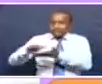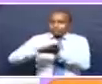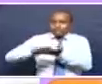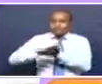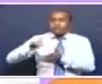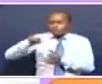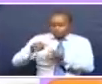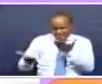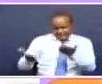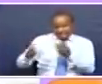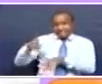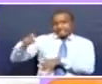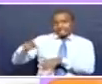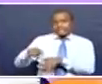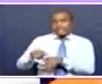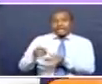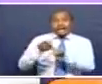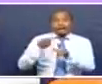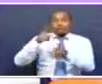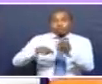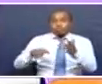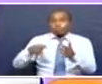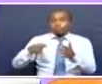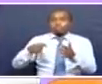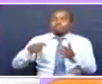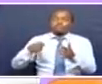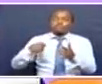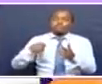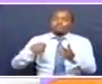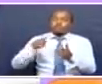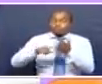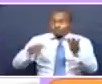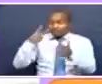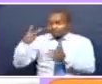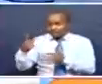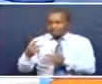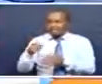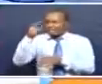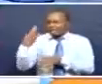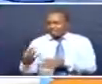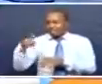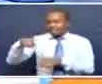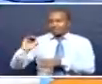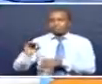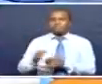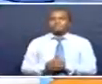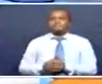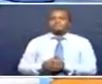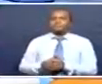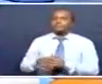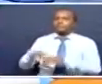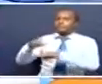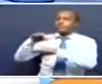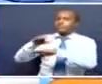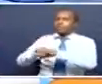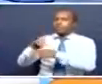you, according to what I've seen, right. they will not even get to a third of what is there at the moment. So on what basis then did you